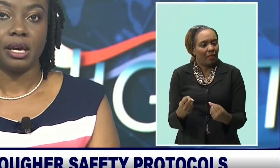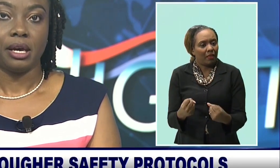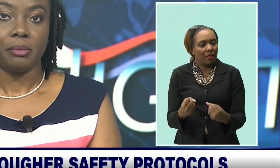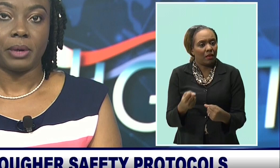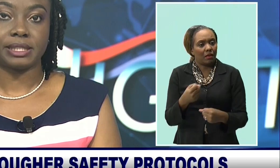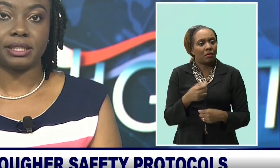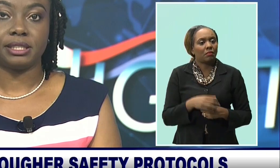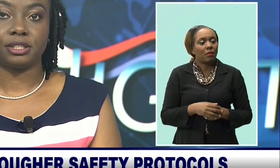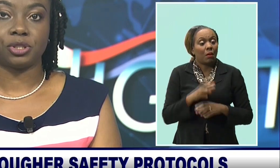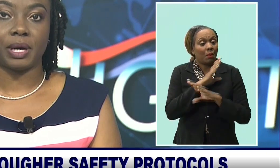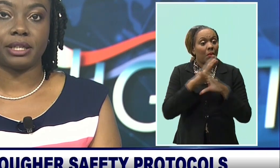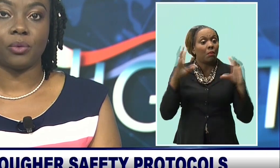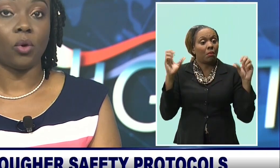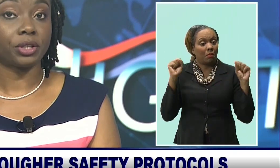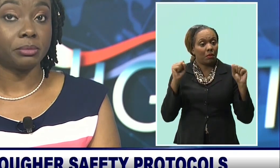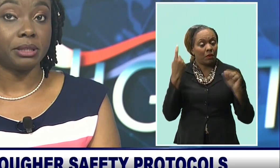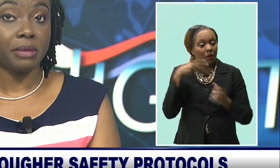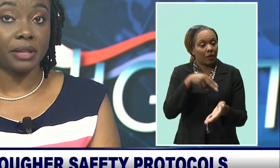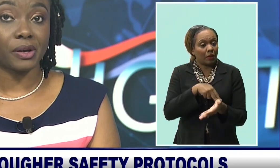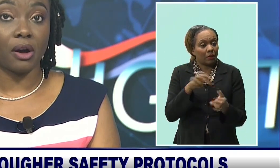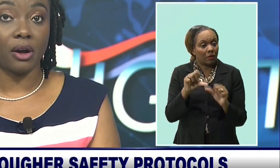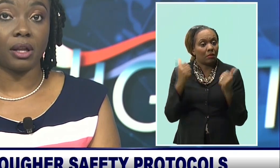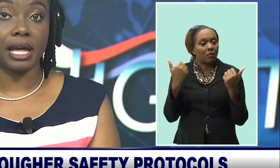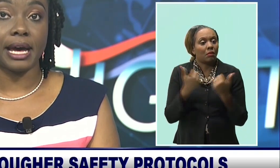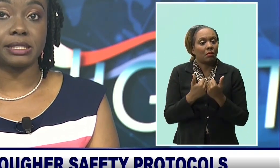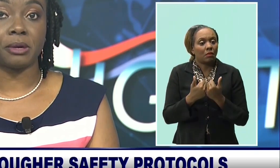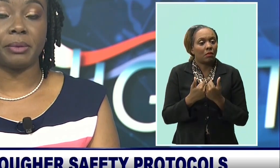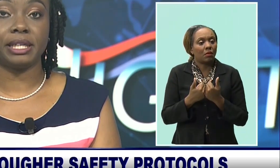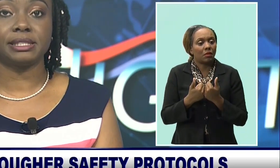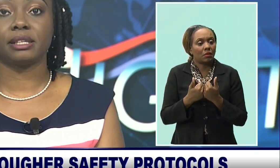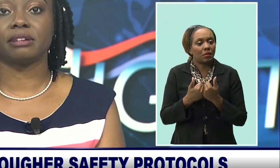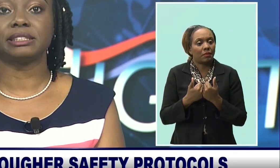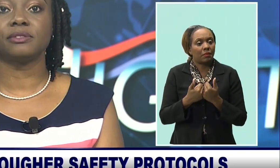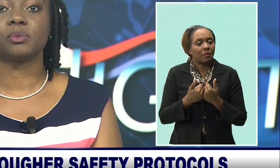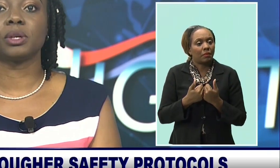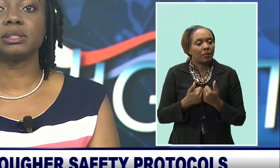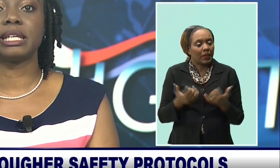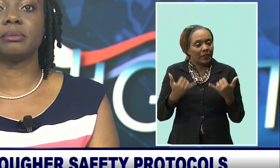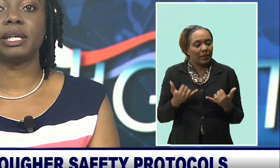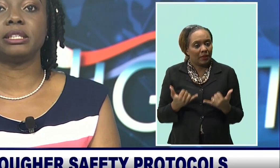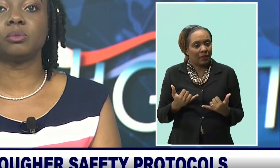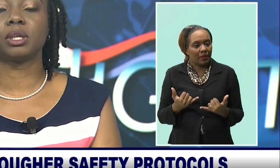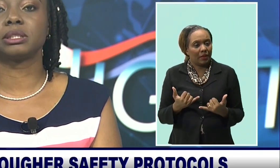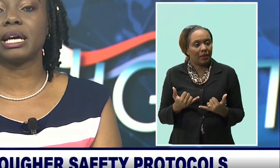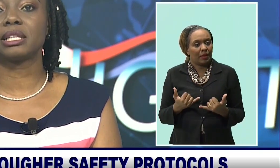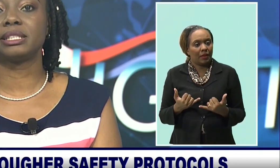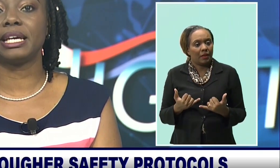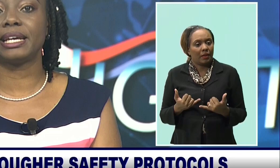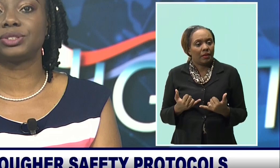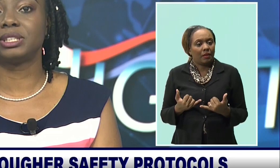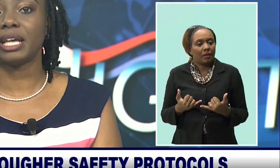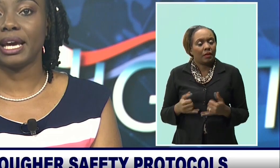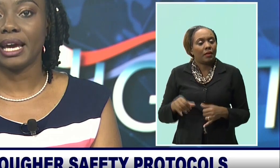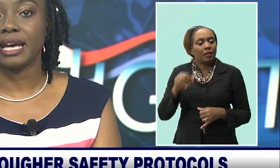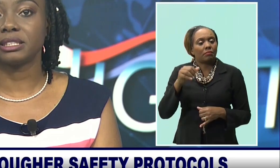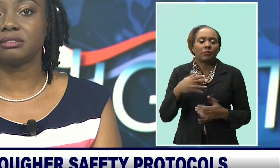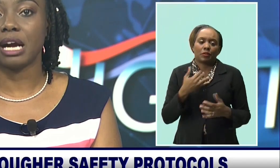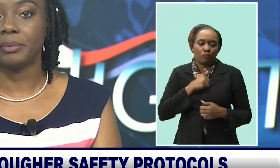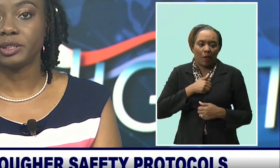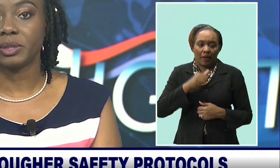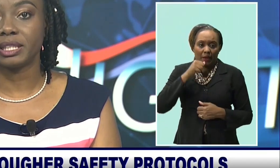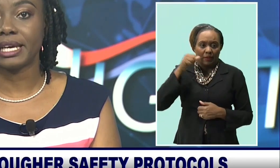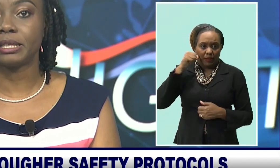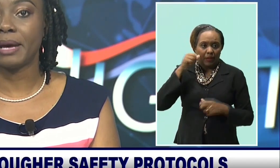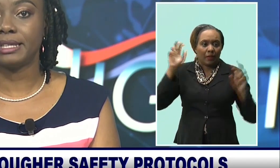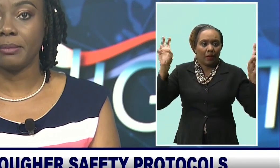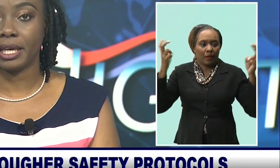worsens. President Joanna Waterman made the call as Barbados and the rest of the world celebrated World Health Day yesterday as it